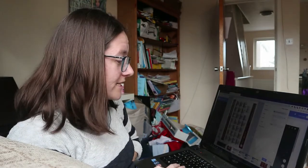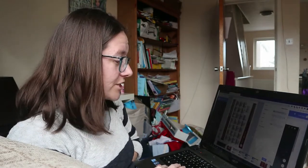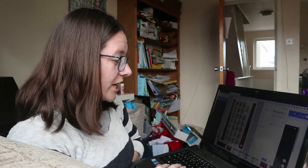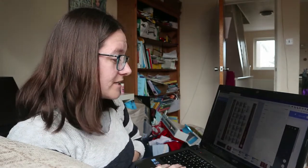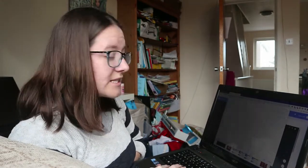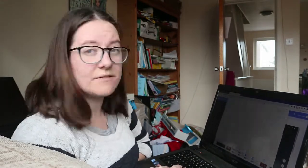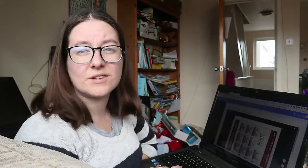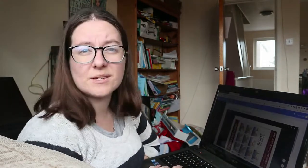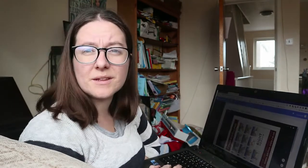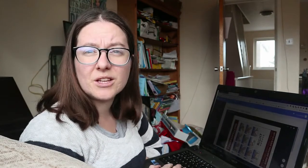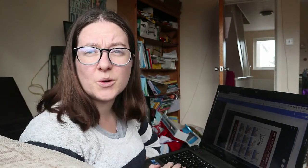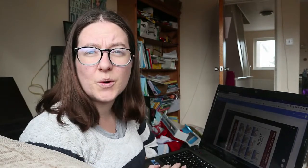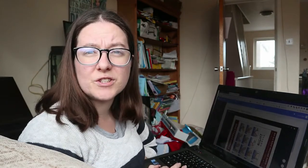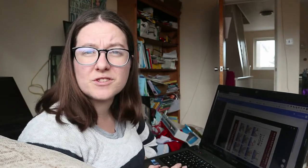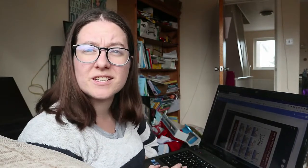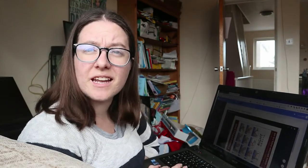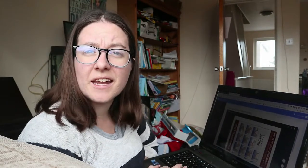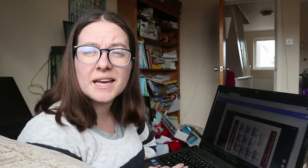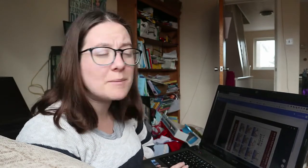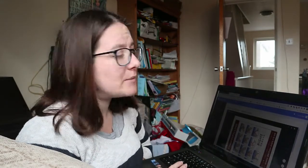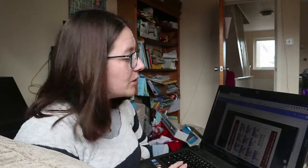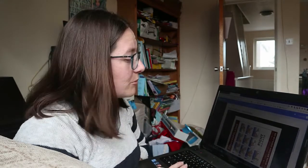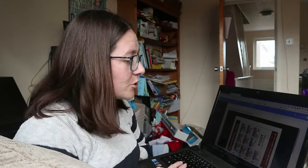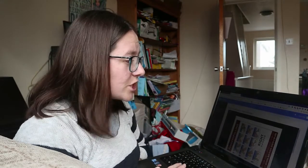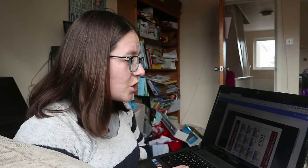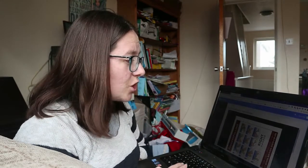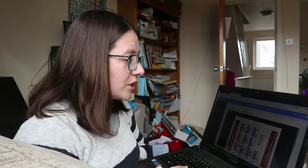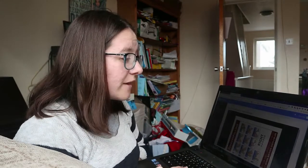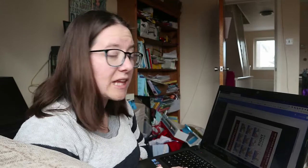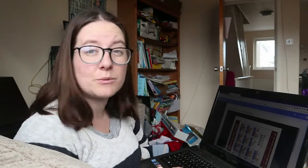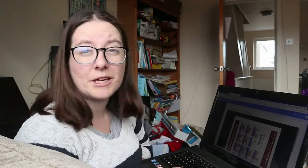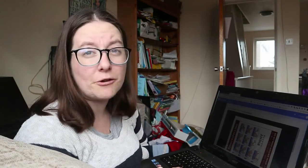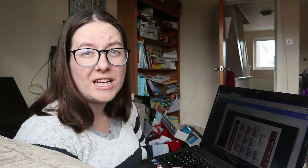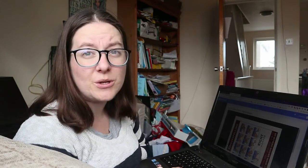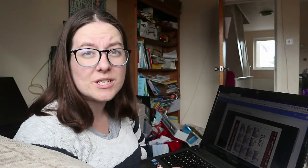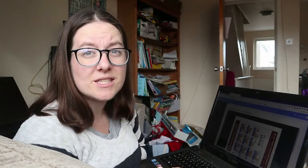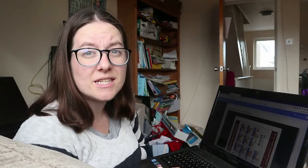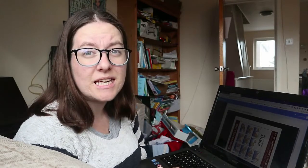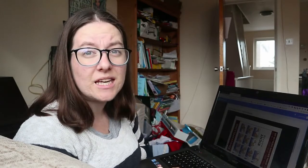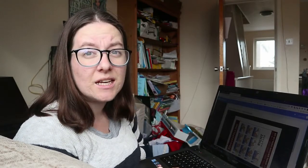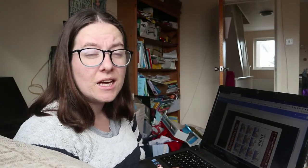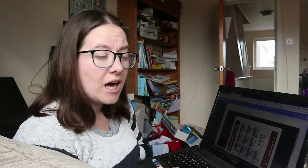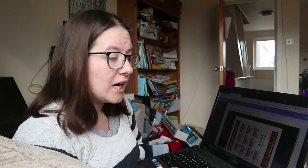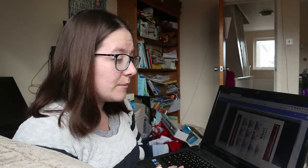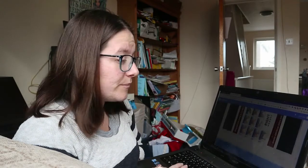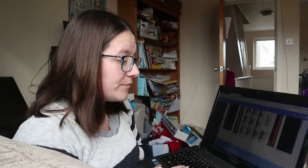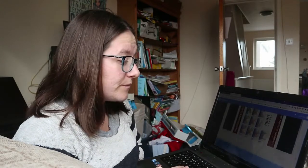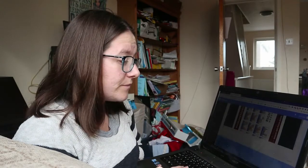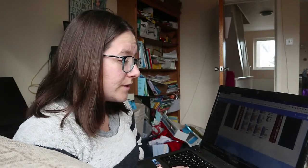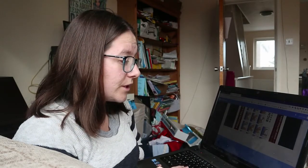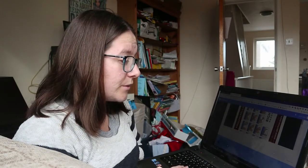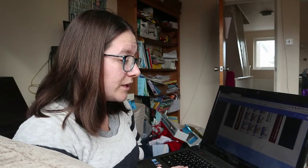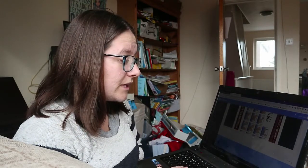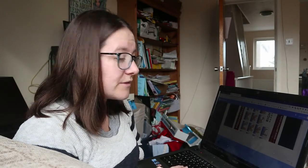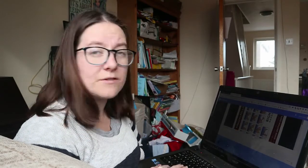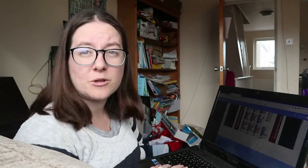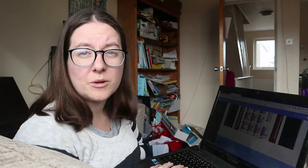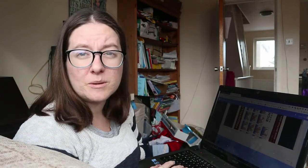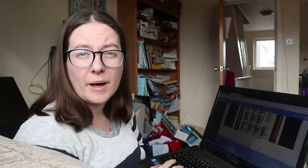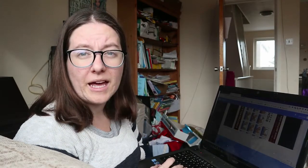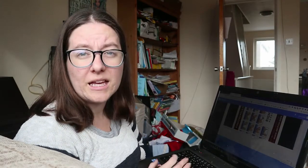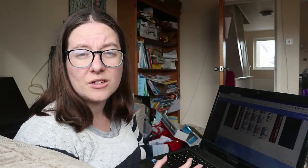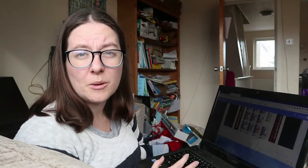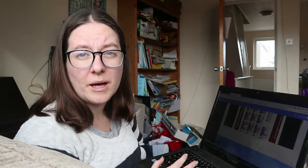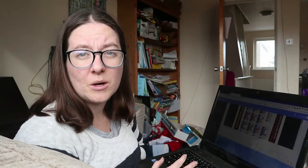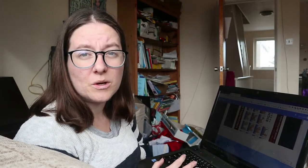would really suggest if it's something that you're interested in learning, maybe doing a project on, I think it would make a great unit study, you know, even if you